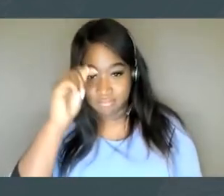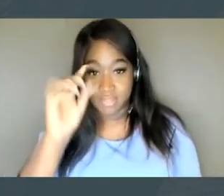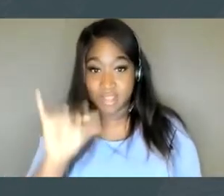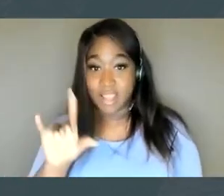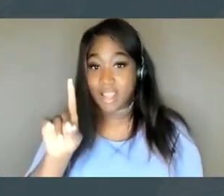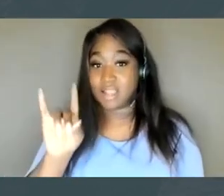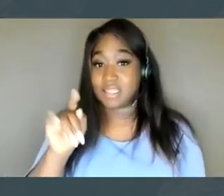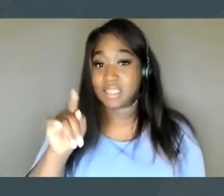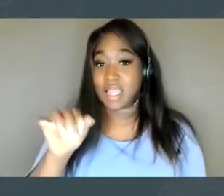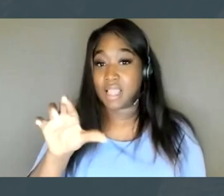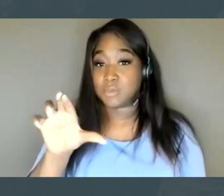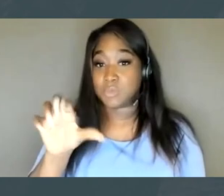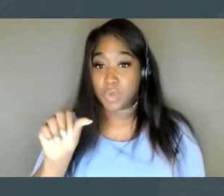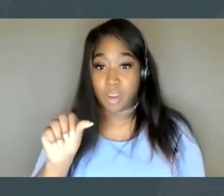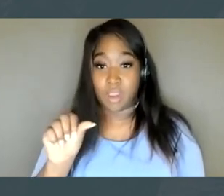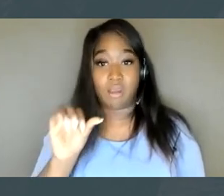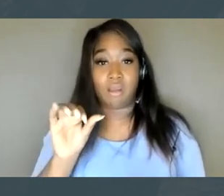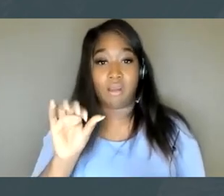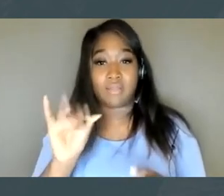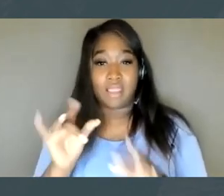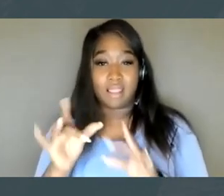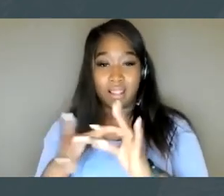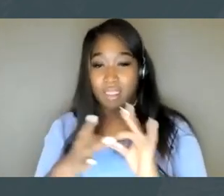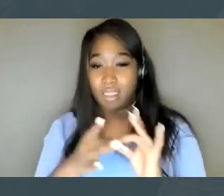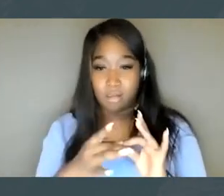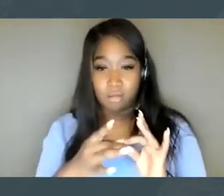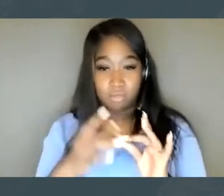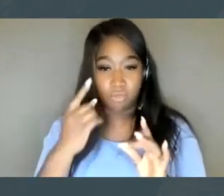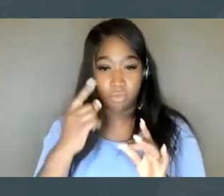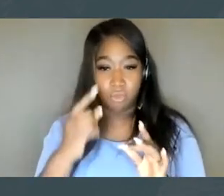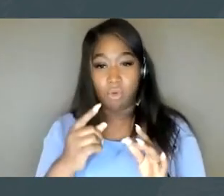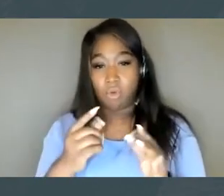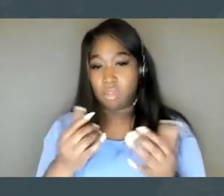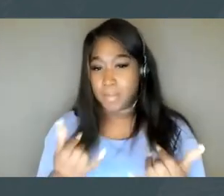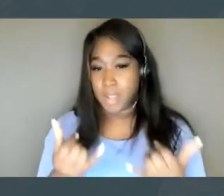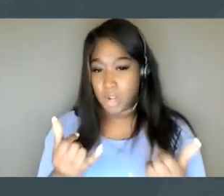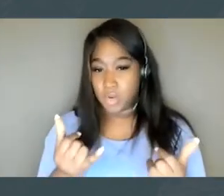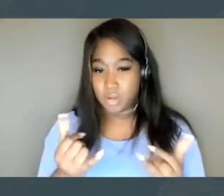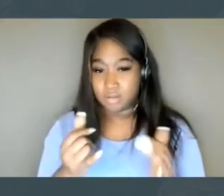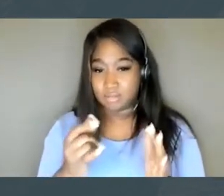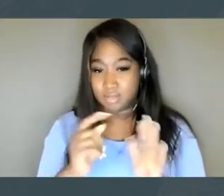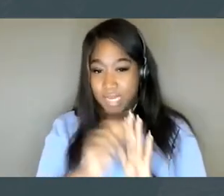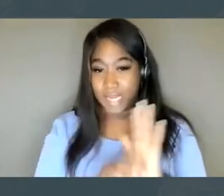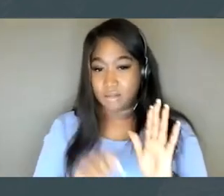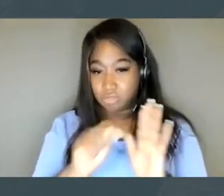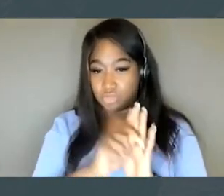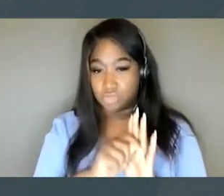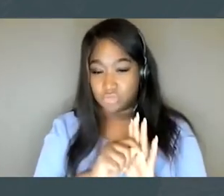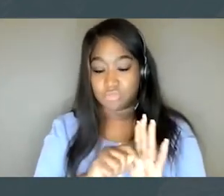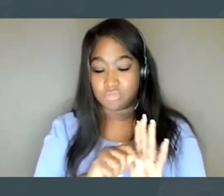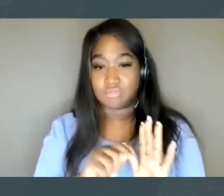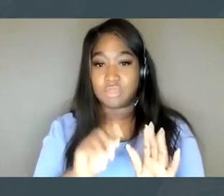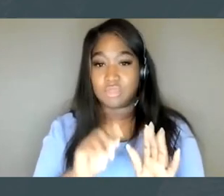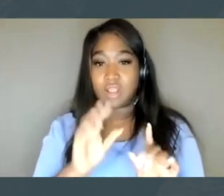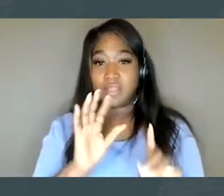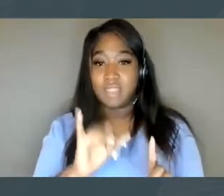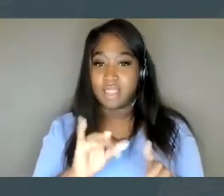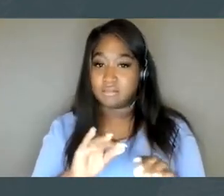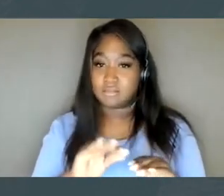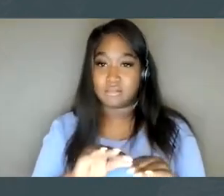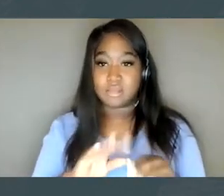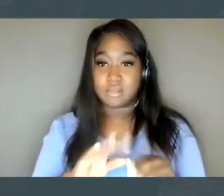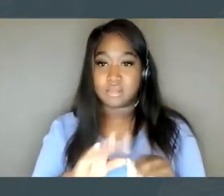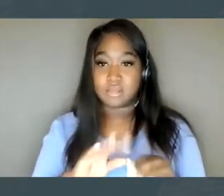modern, you know, age, is inherently connected to the history of the transatlantic slave